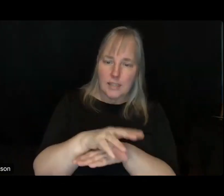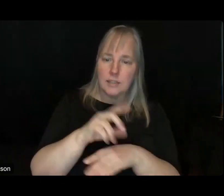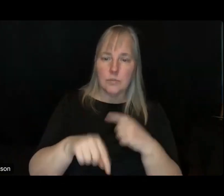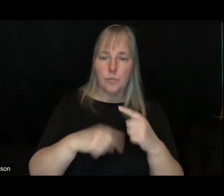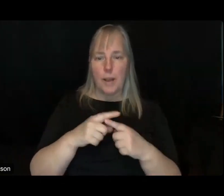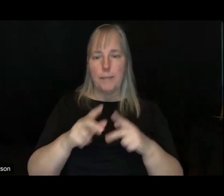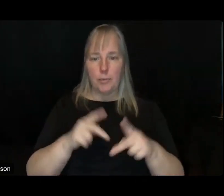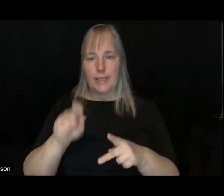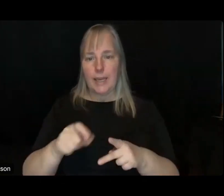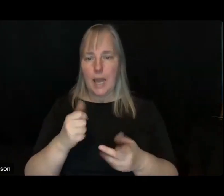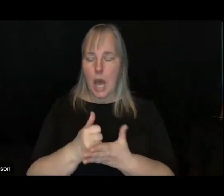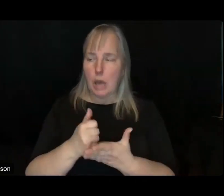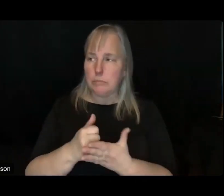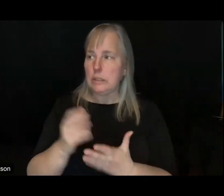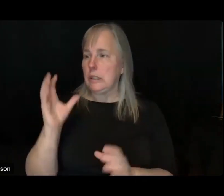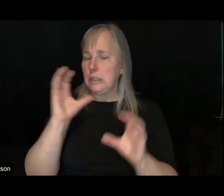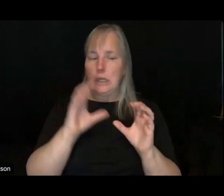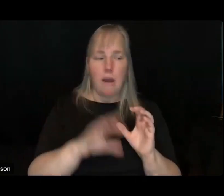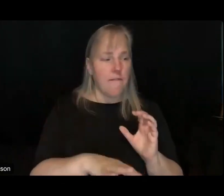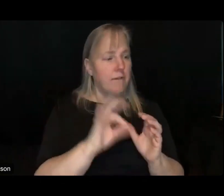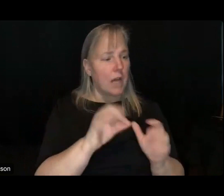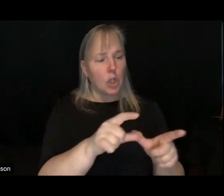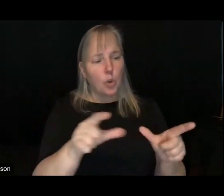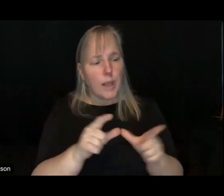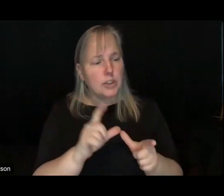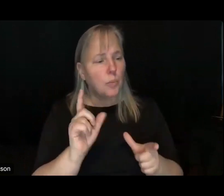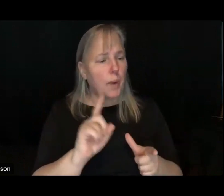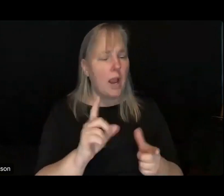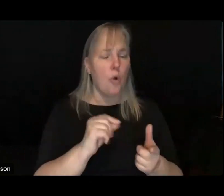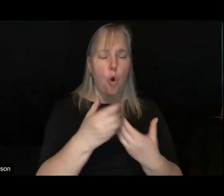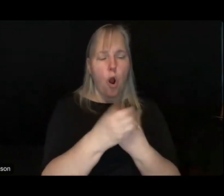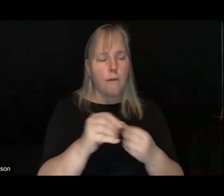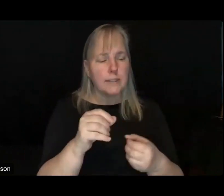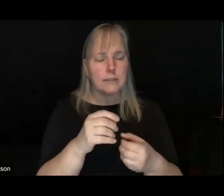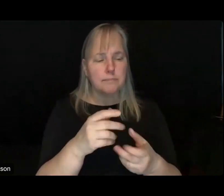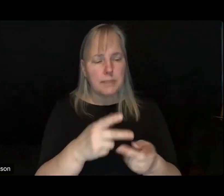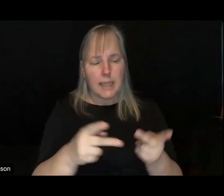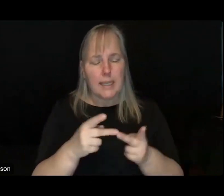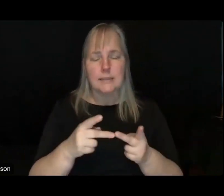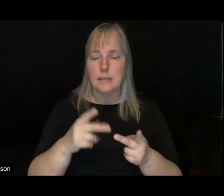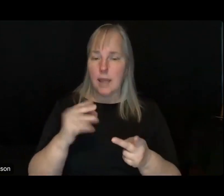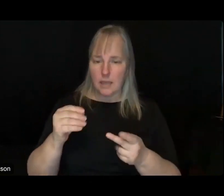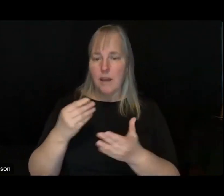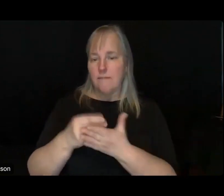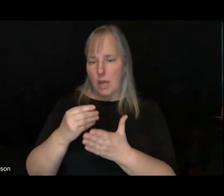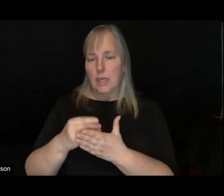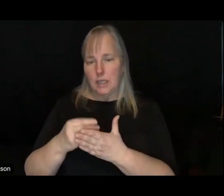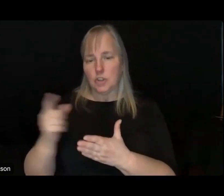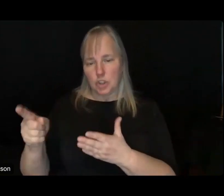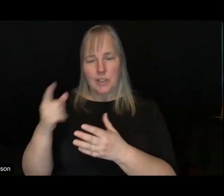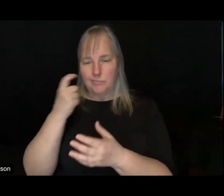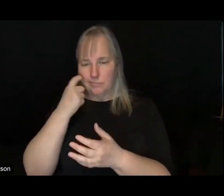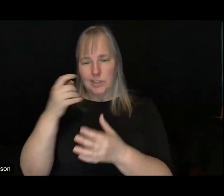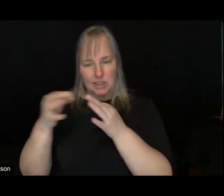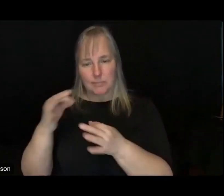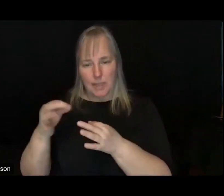a location or office space, the funding that she went over, and also just general business